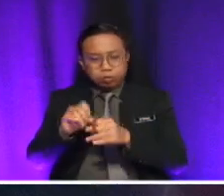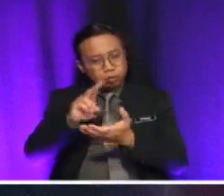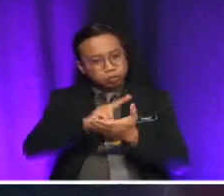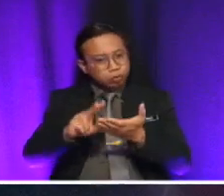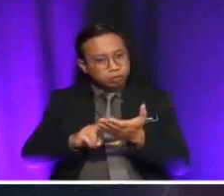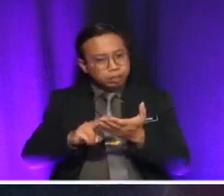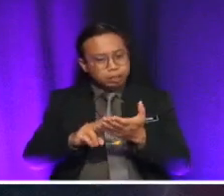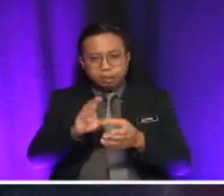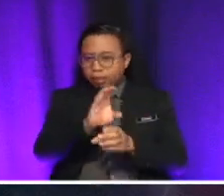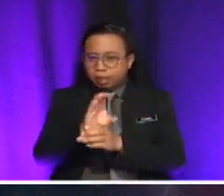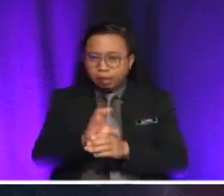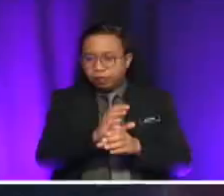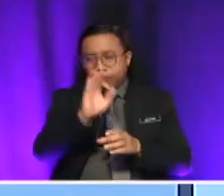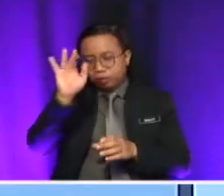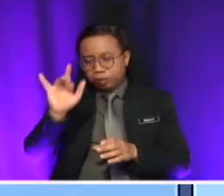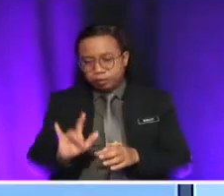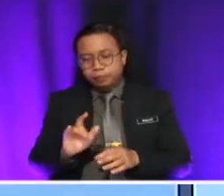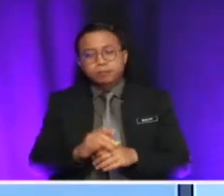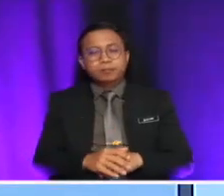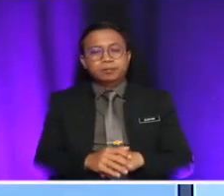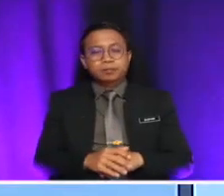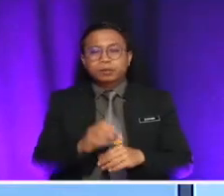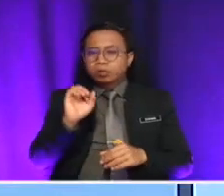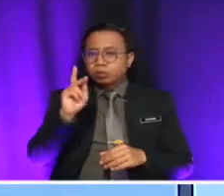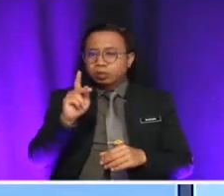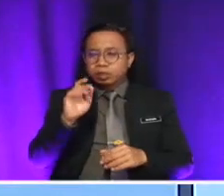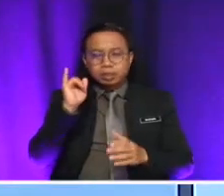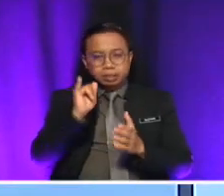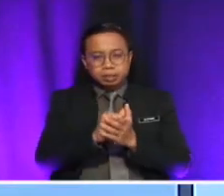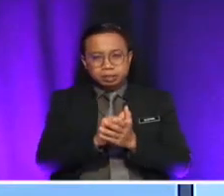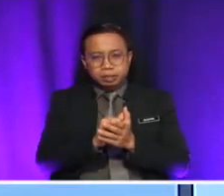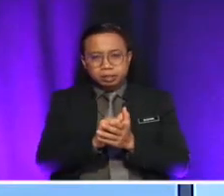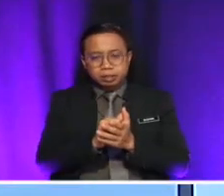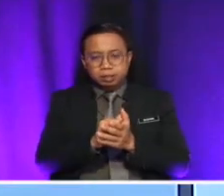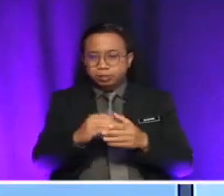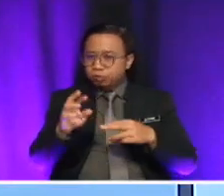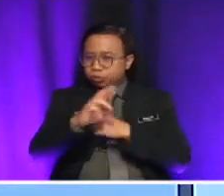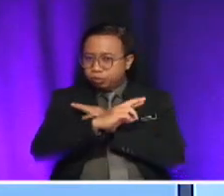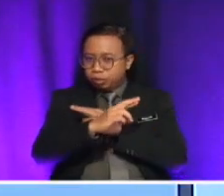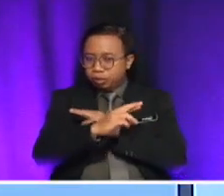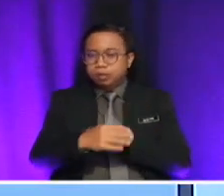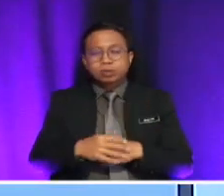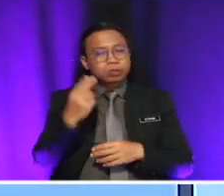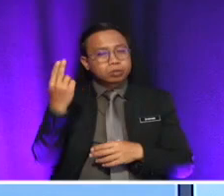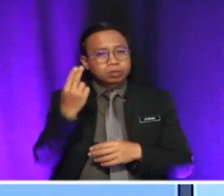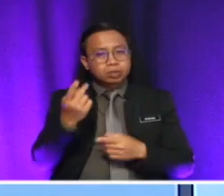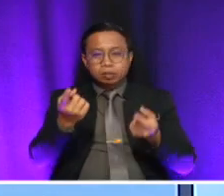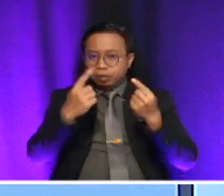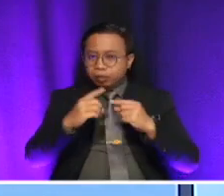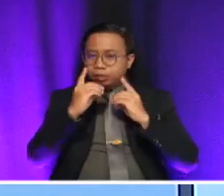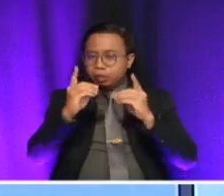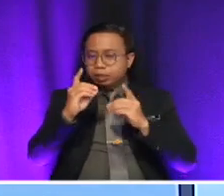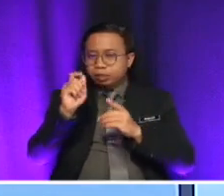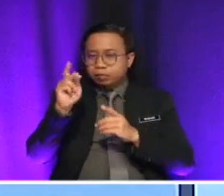the choices of answers, right, Mr. Mohana? Yes, definitely. Okay, that's the cue. Now we're going for a short break as usual. So we'll be right back here on